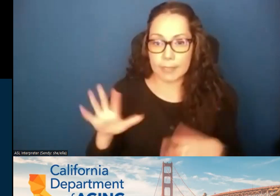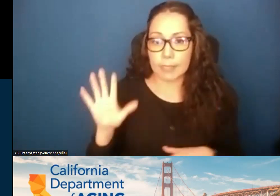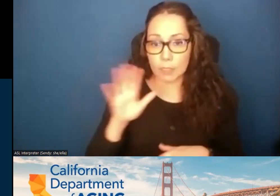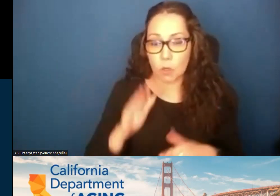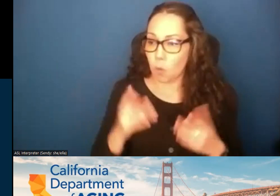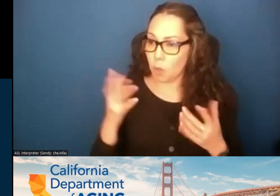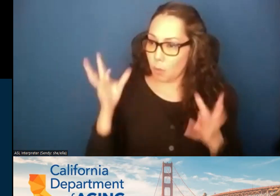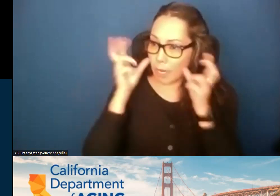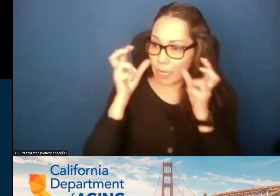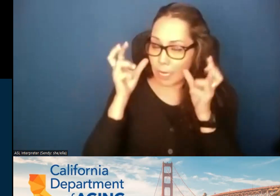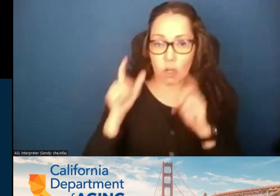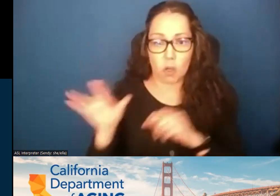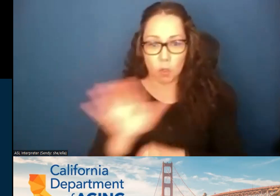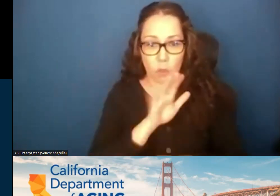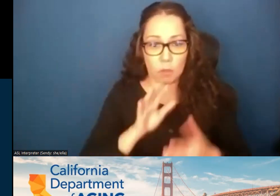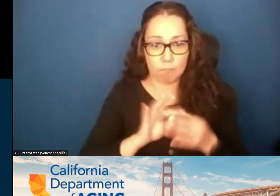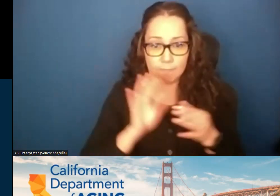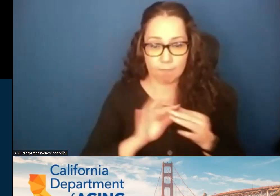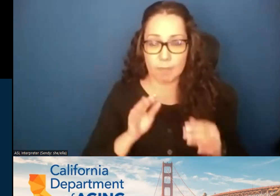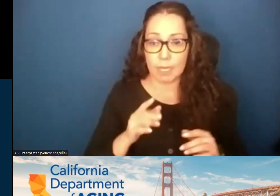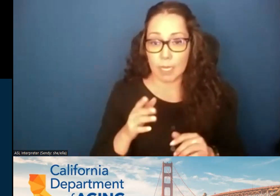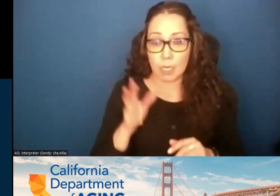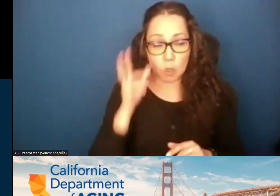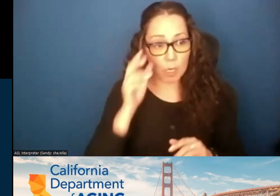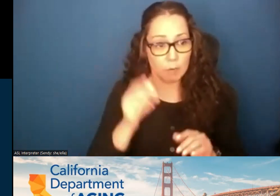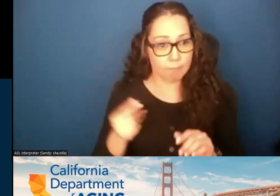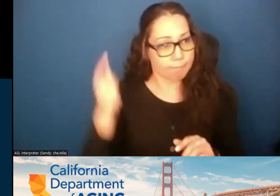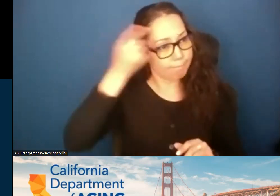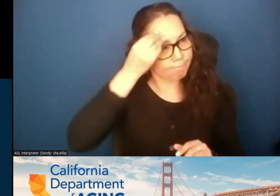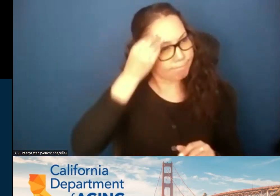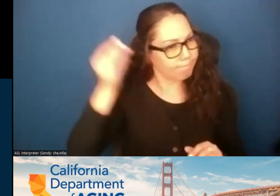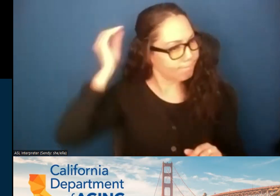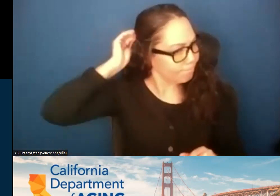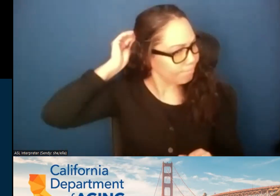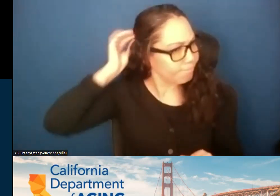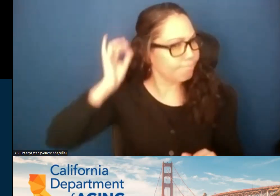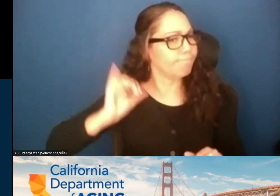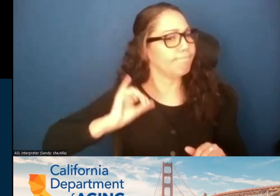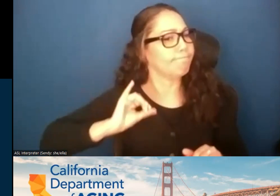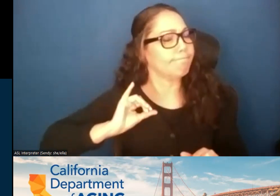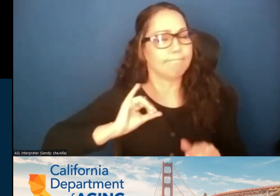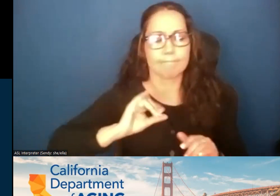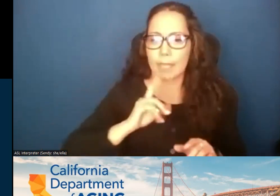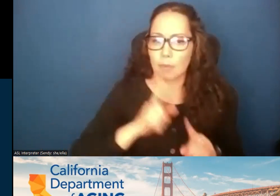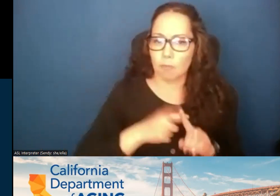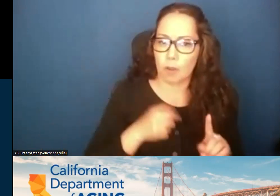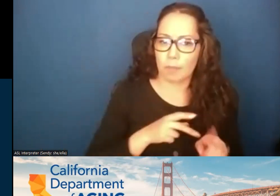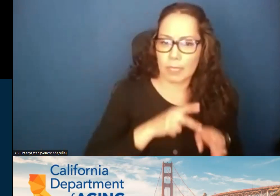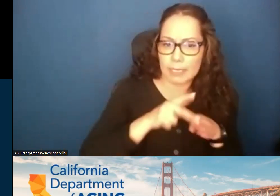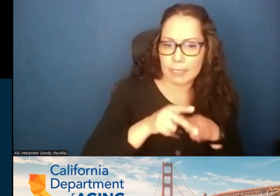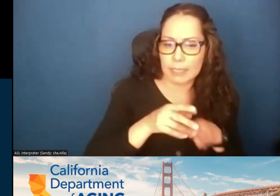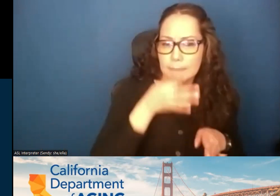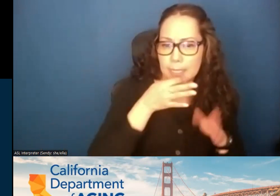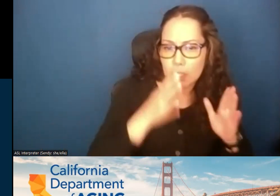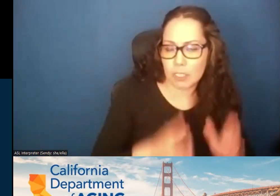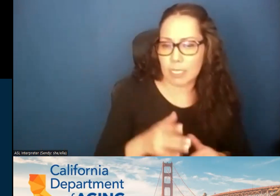So as you're listening to discussion, just kind of keep in the back of your mind, what are the areas that really resonate to you in terms of options for